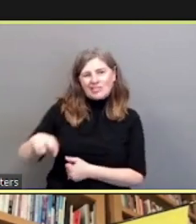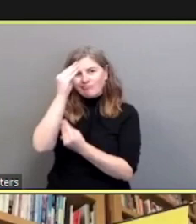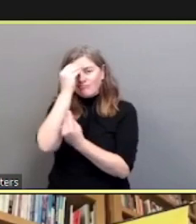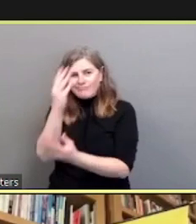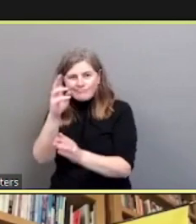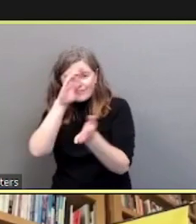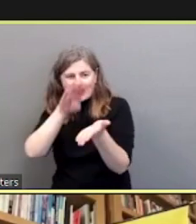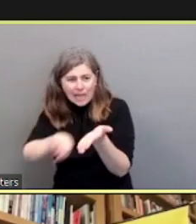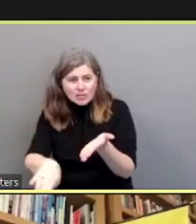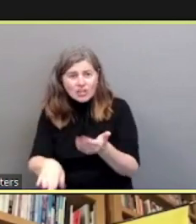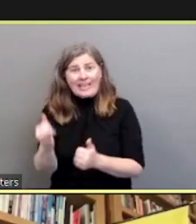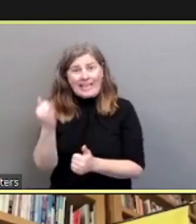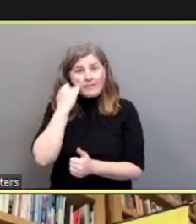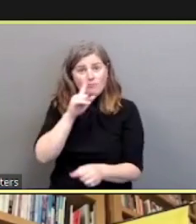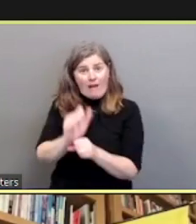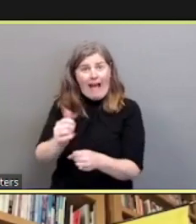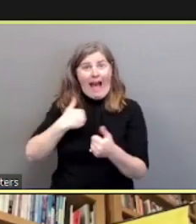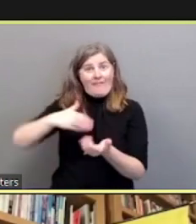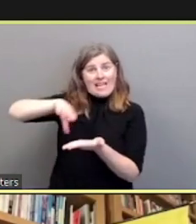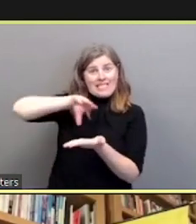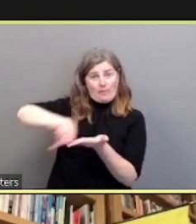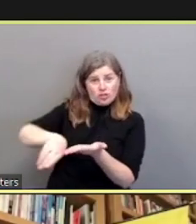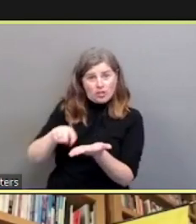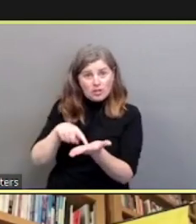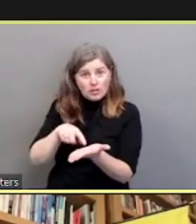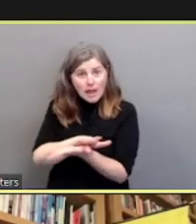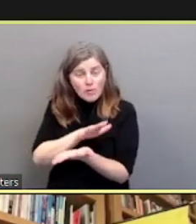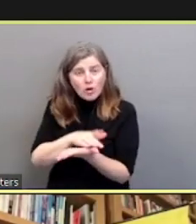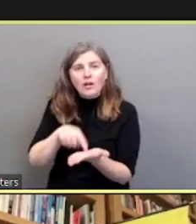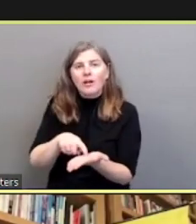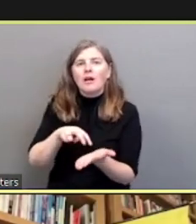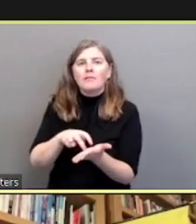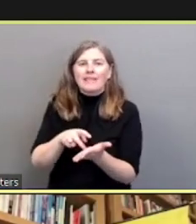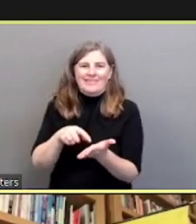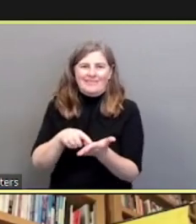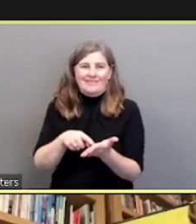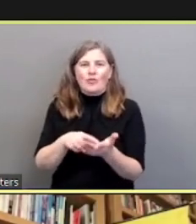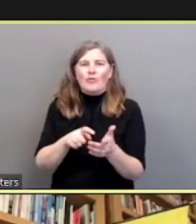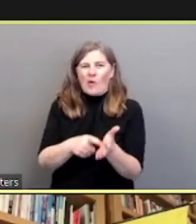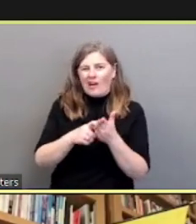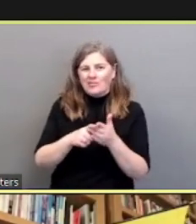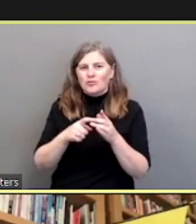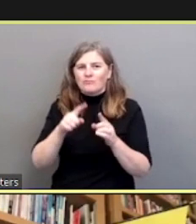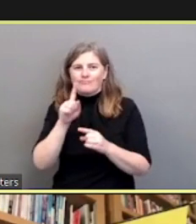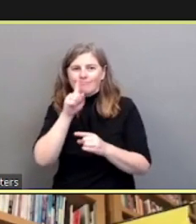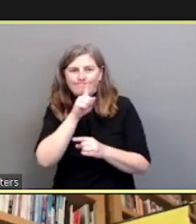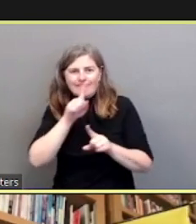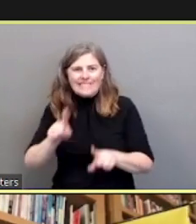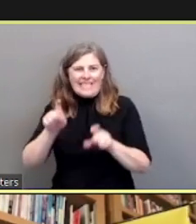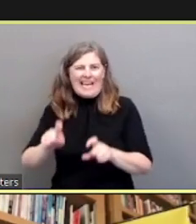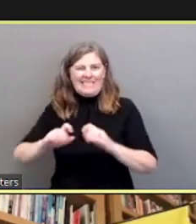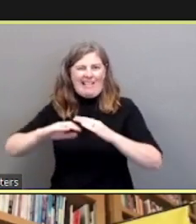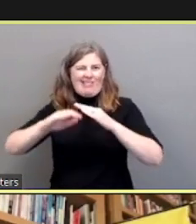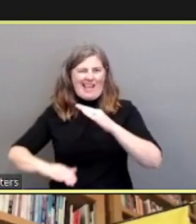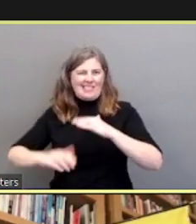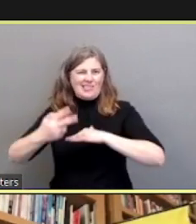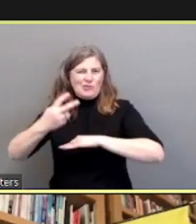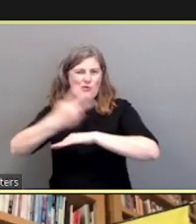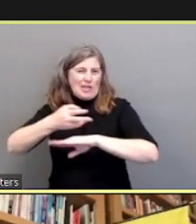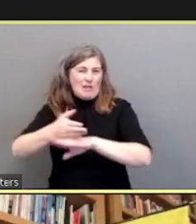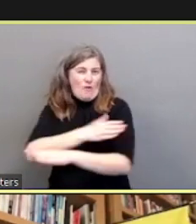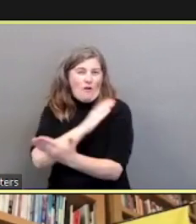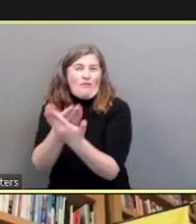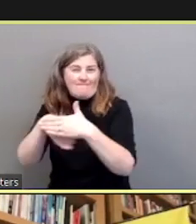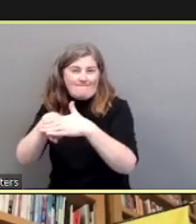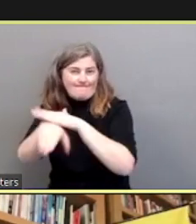And if you have that exemption, then you have to have a COVID test taken within 48 hours of your arrival